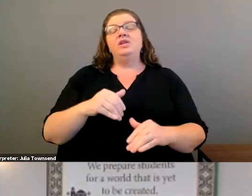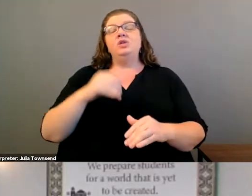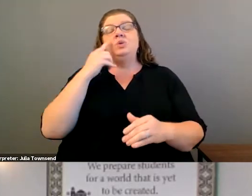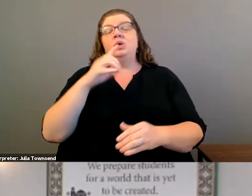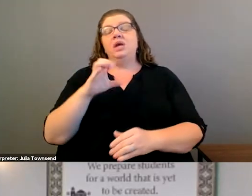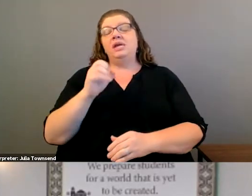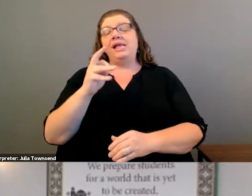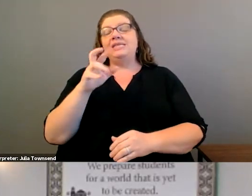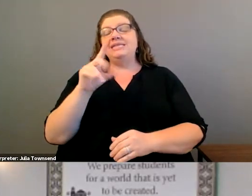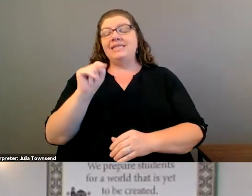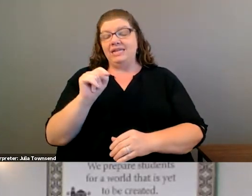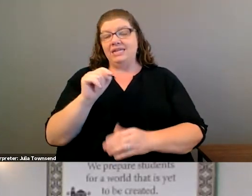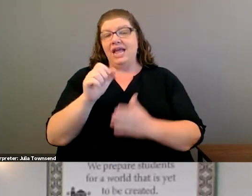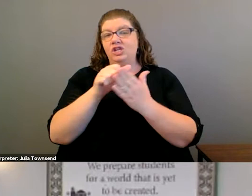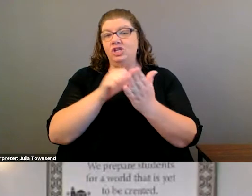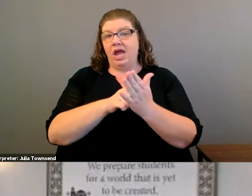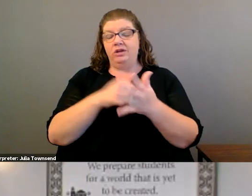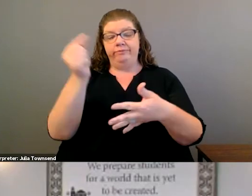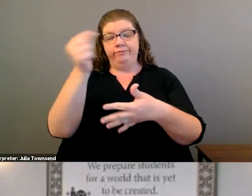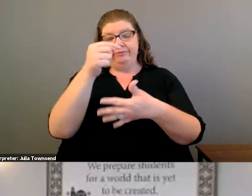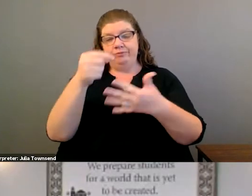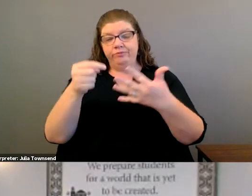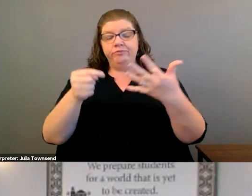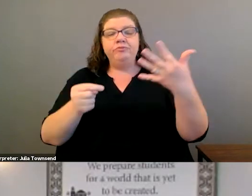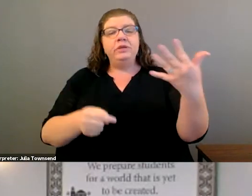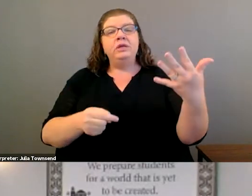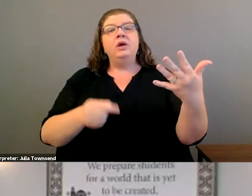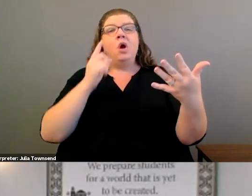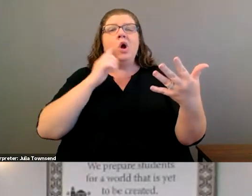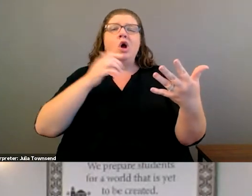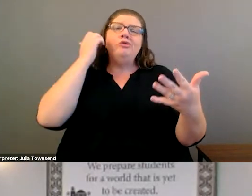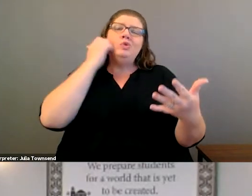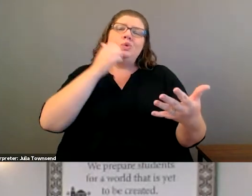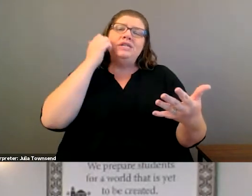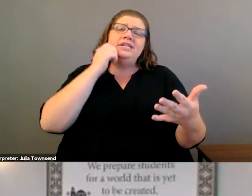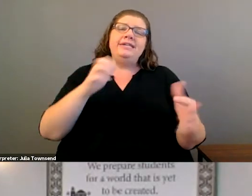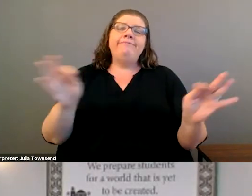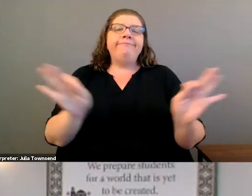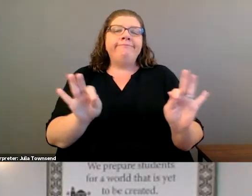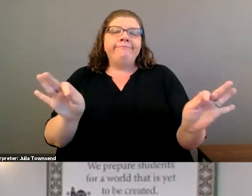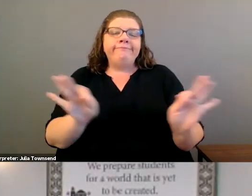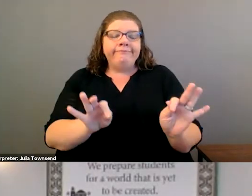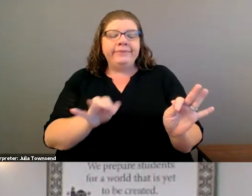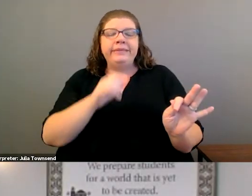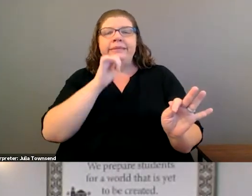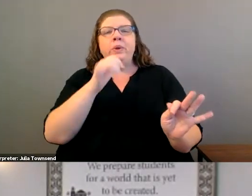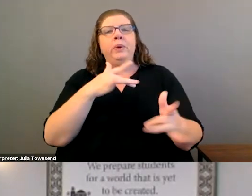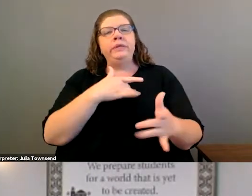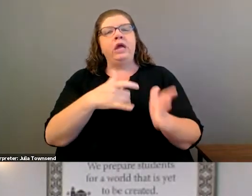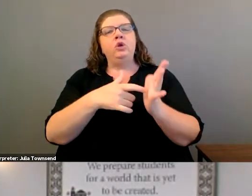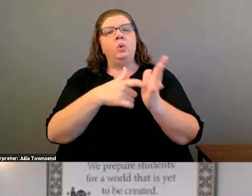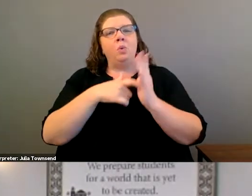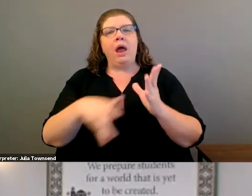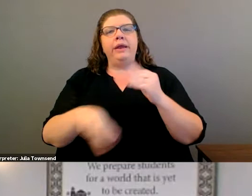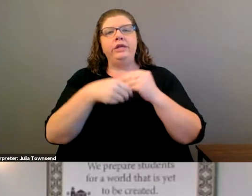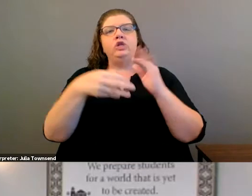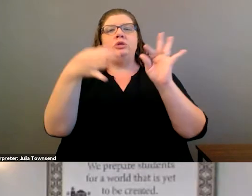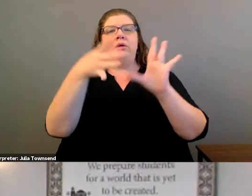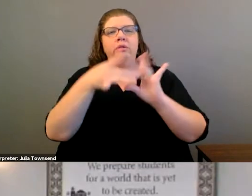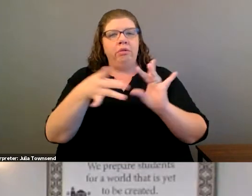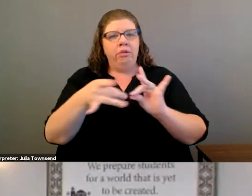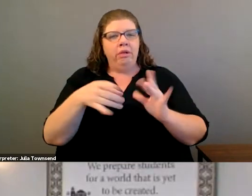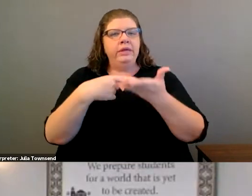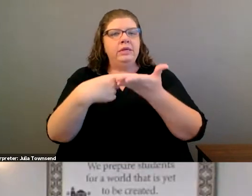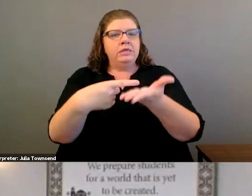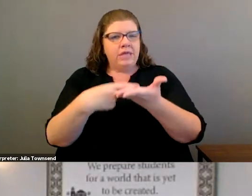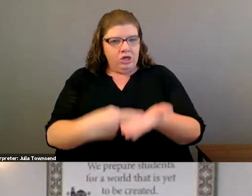And this is when we approve items that are routine and not likely to require any additional discussion.